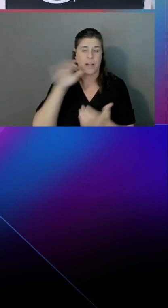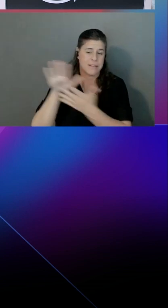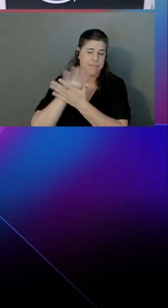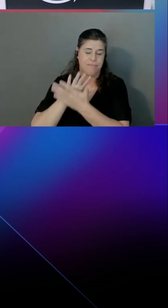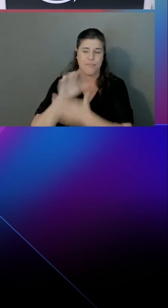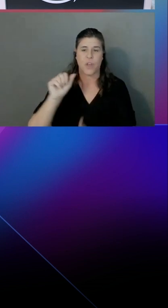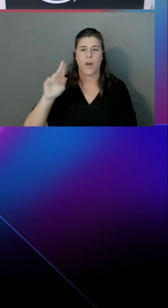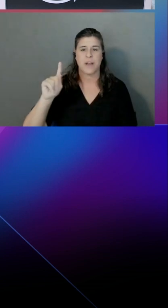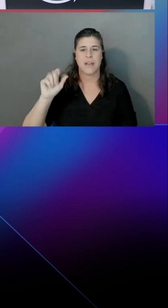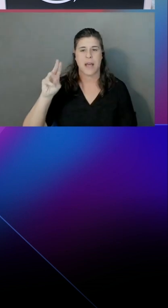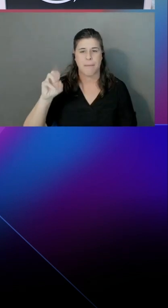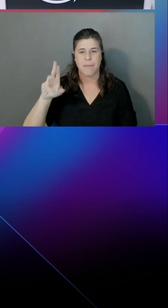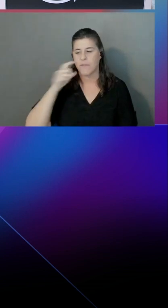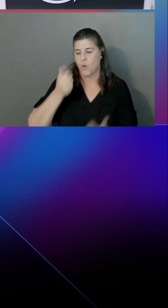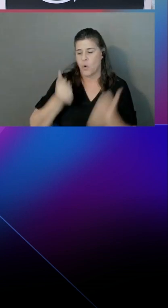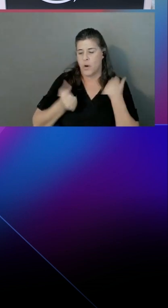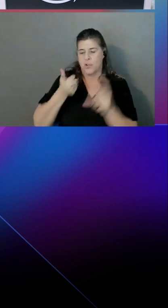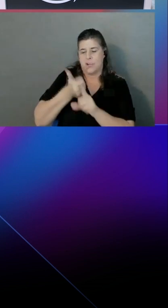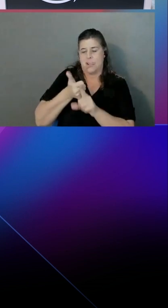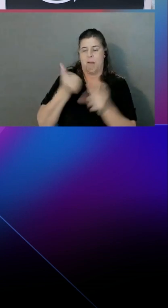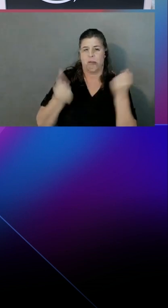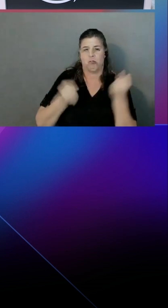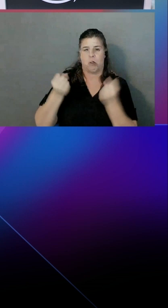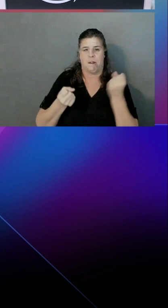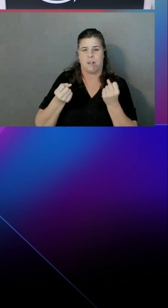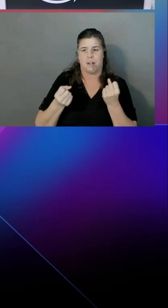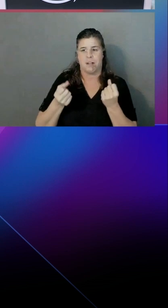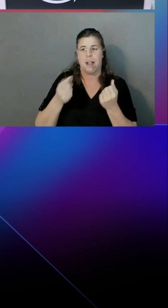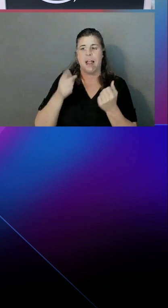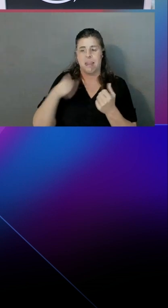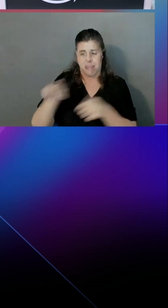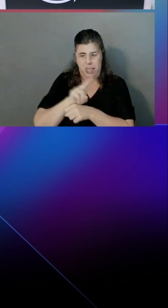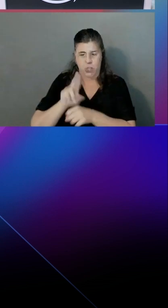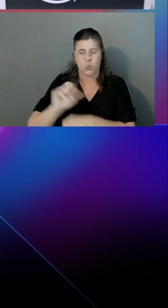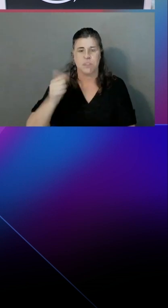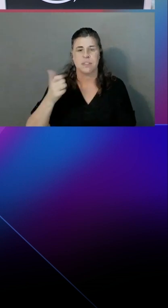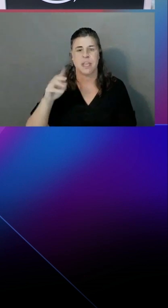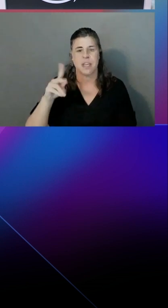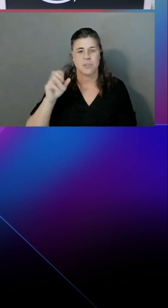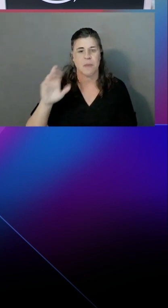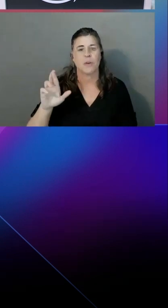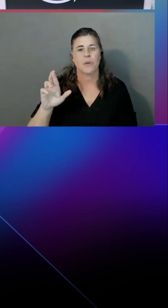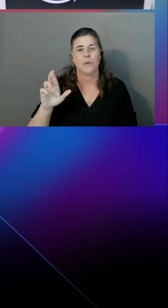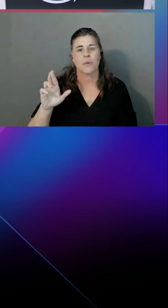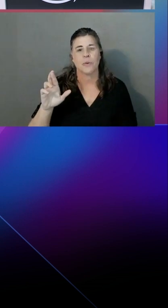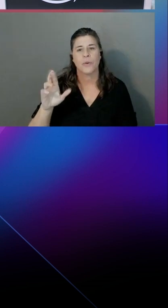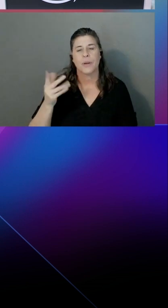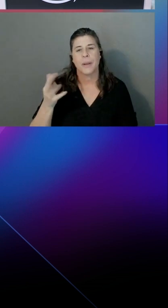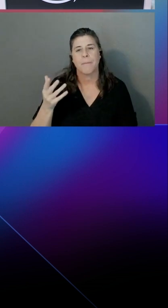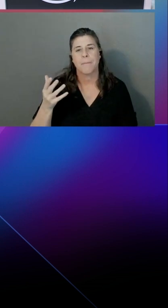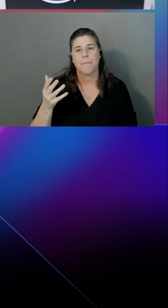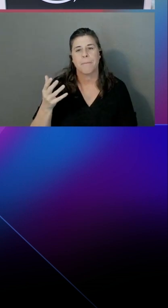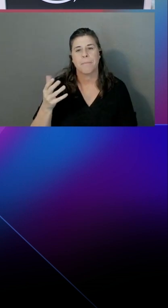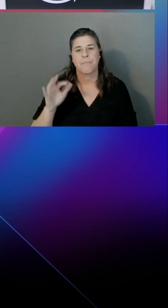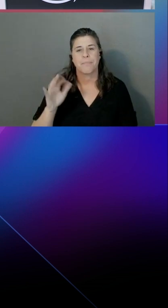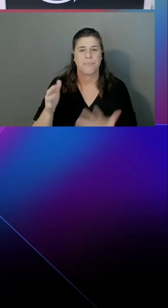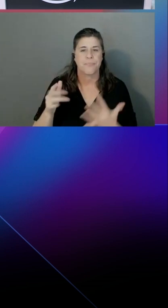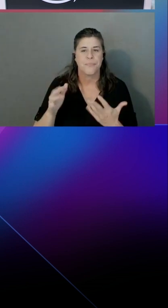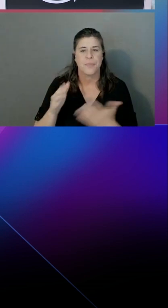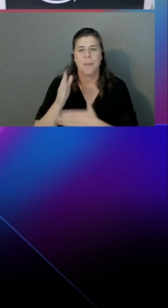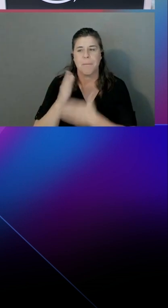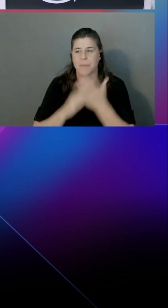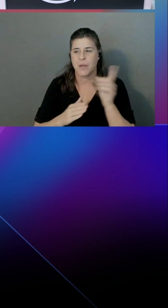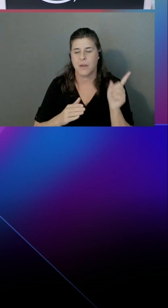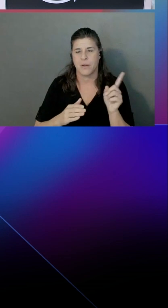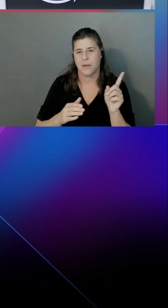self-driving cars, they actually use the SageMaker P-series, Some of our instances. viewers who are new